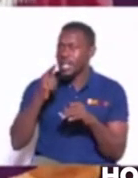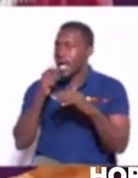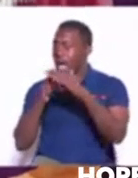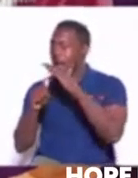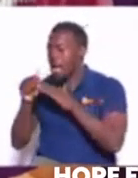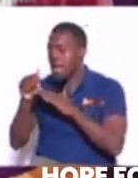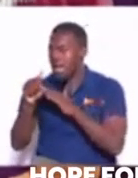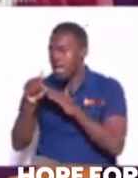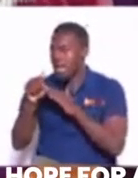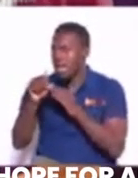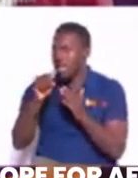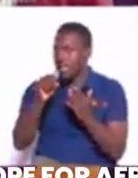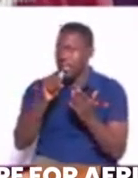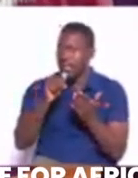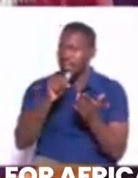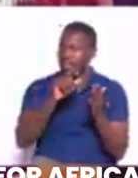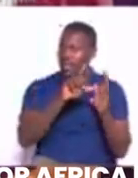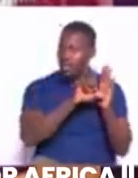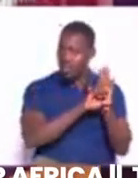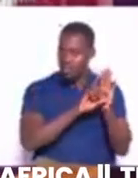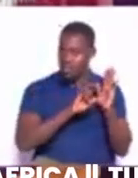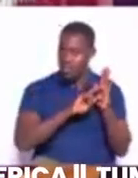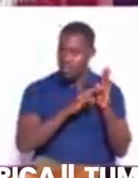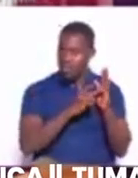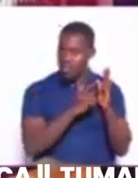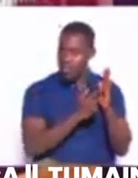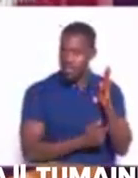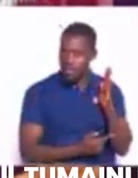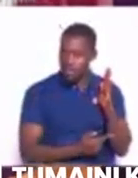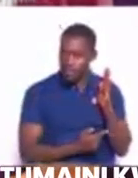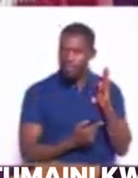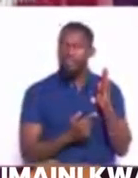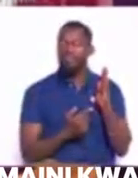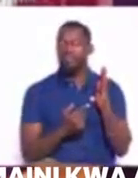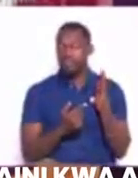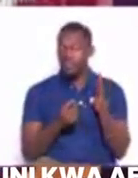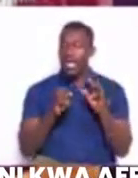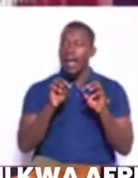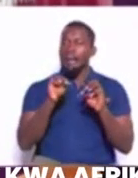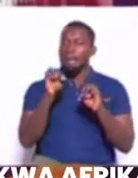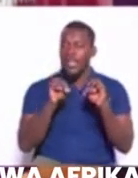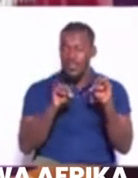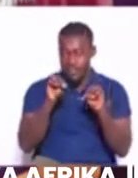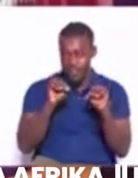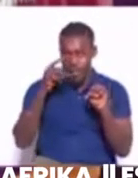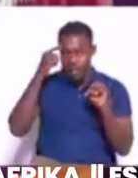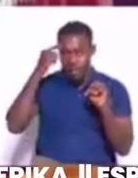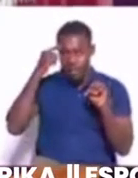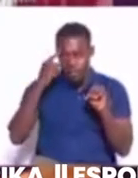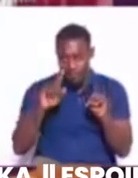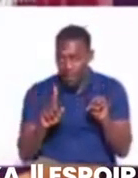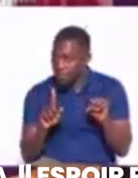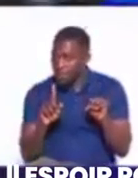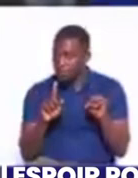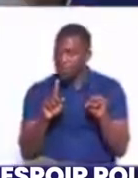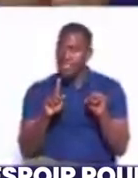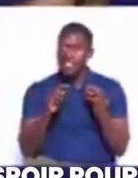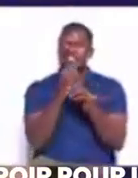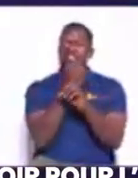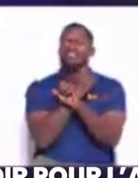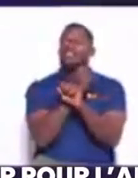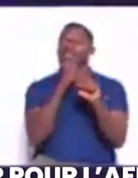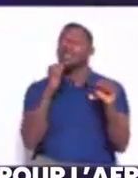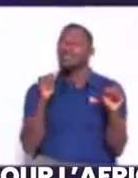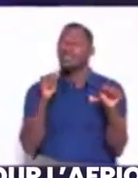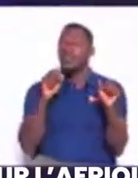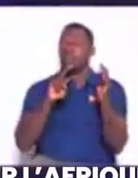means to be under the law means to be under the law as a method of salvation. So we're not under the law method